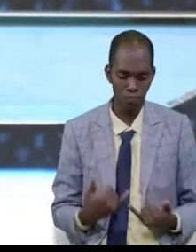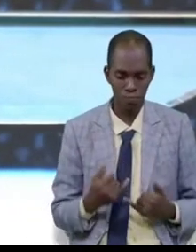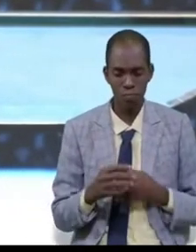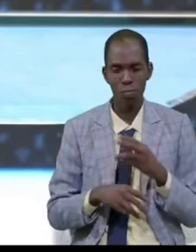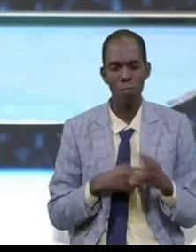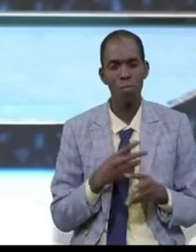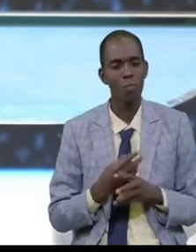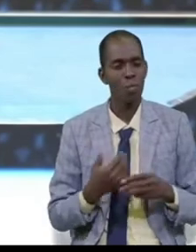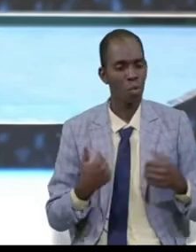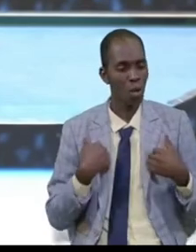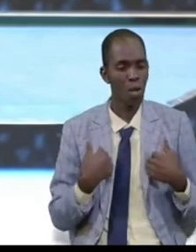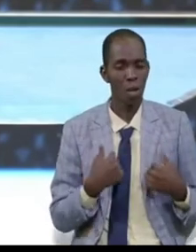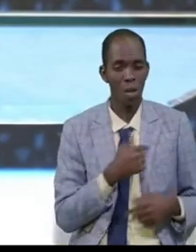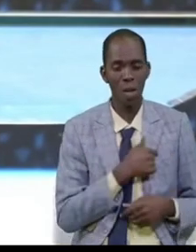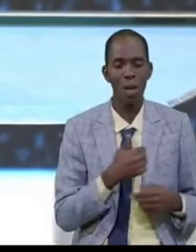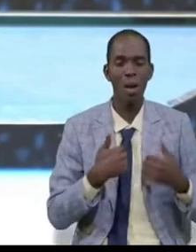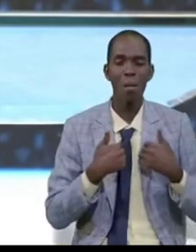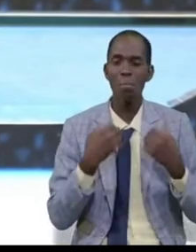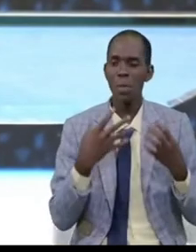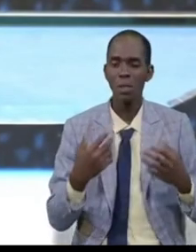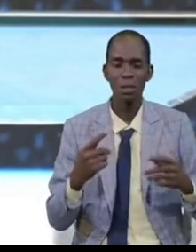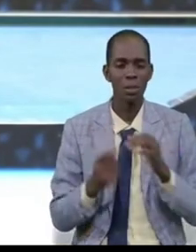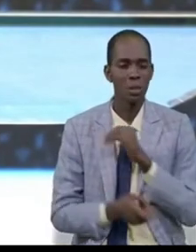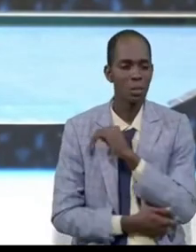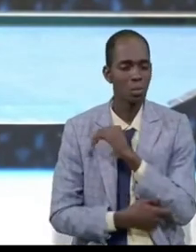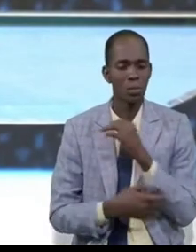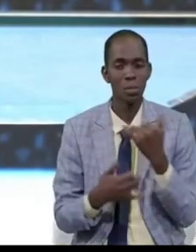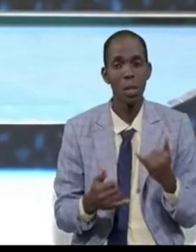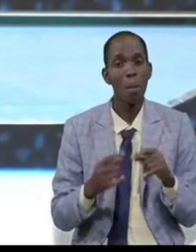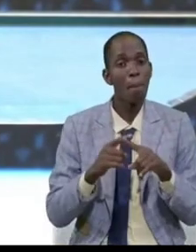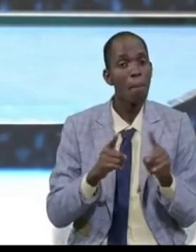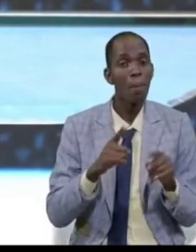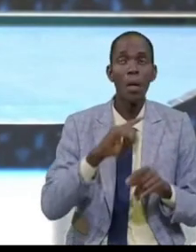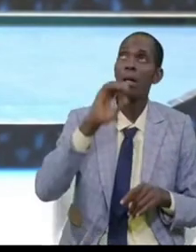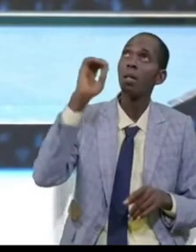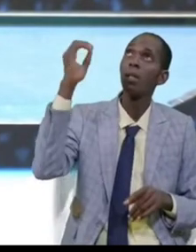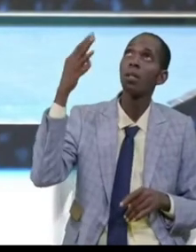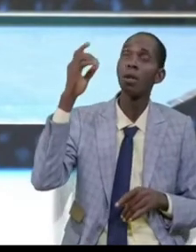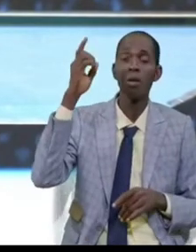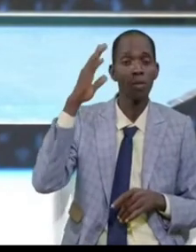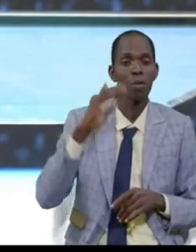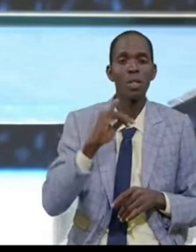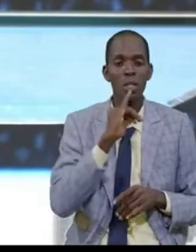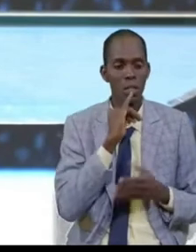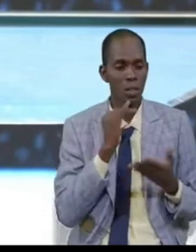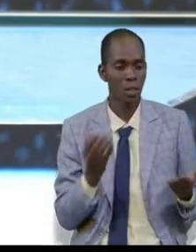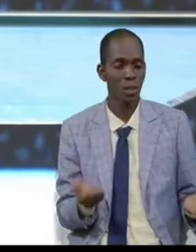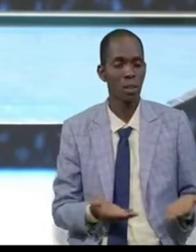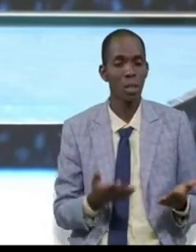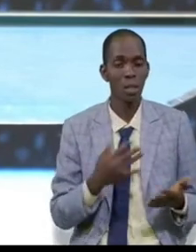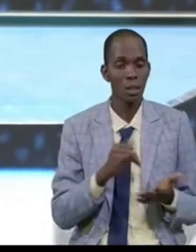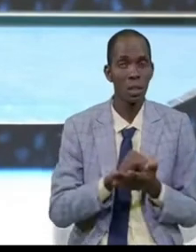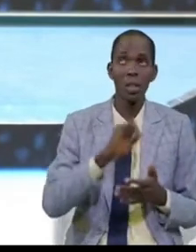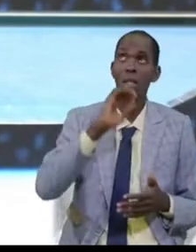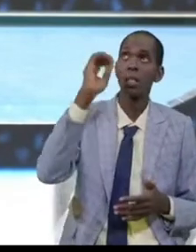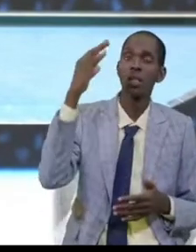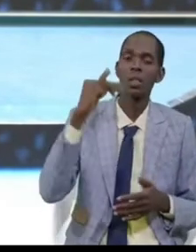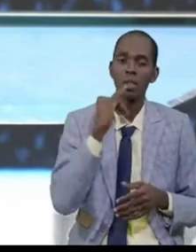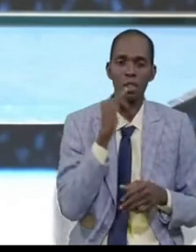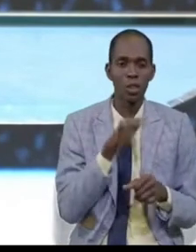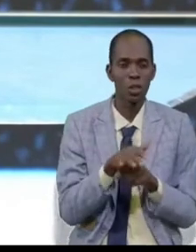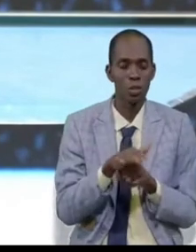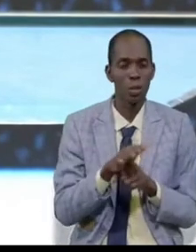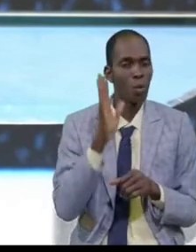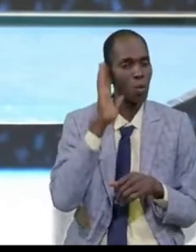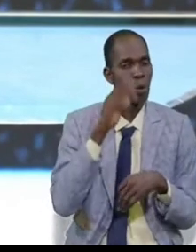Temptations are in this present world, but the grace of God is available, and that grace is sufficient and will make